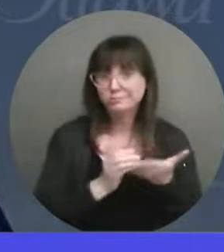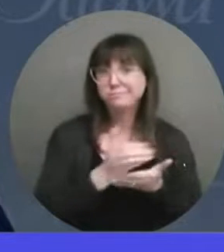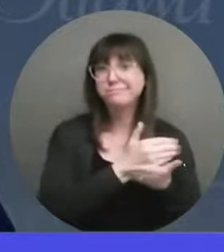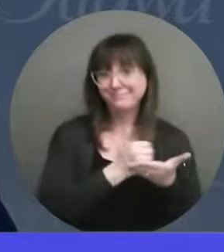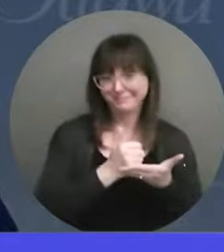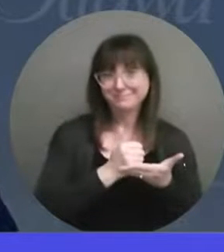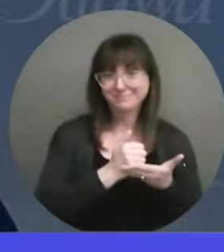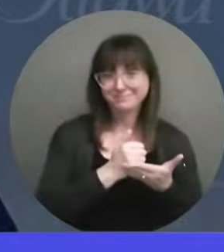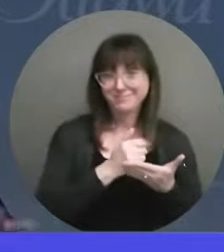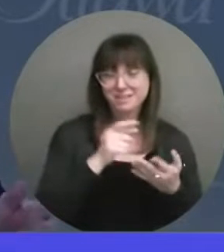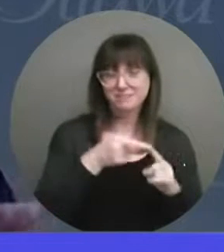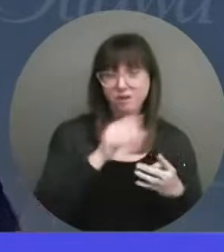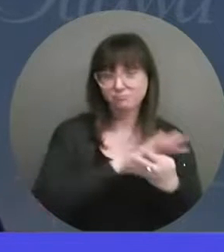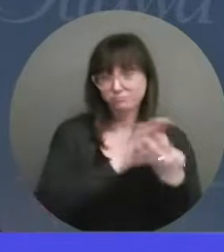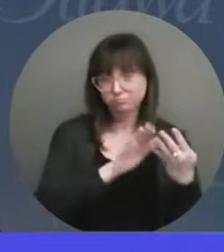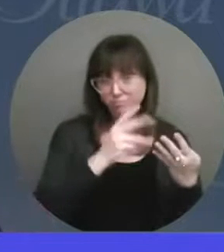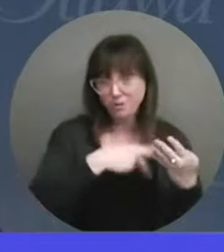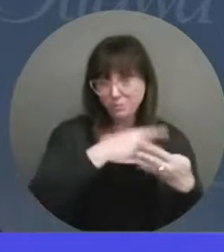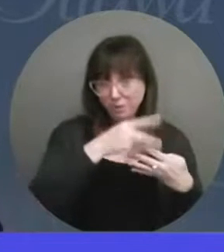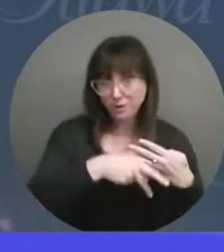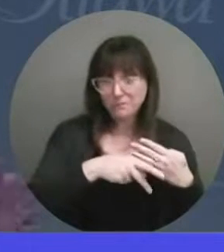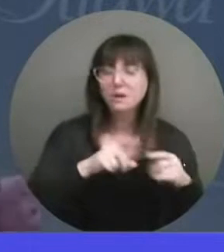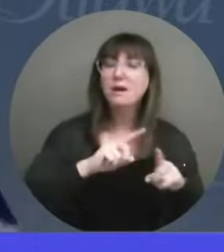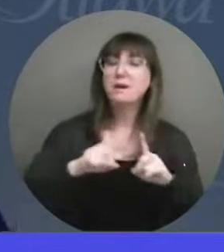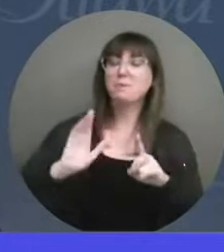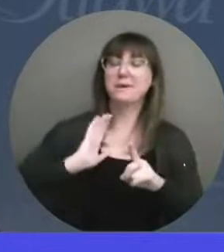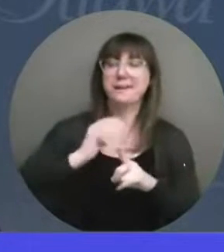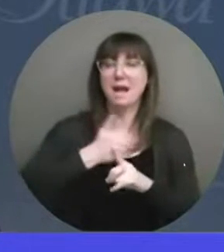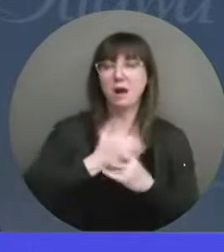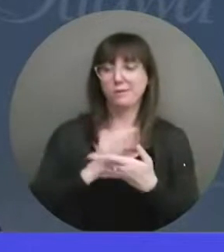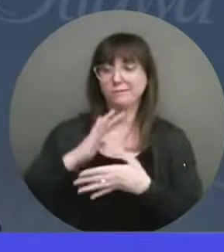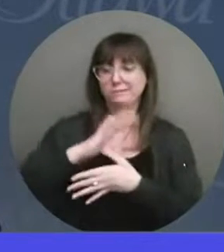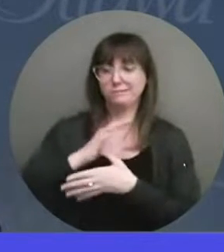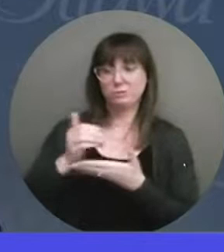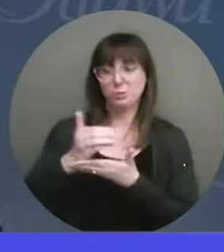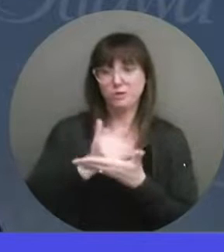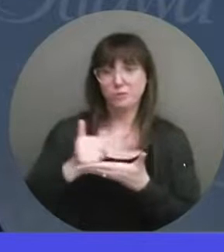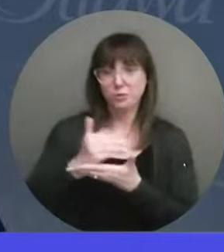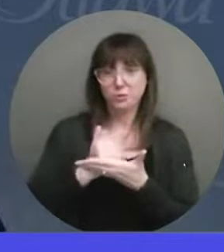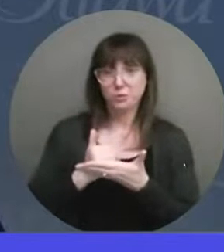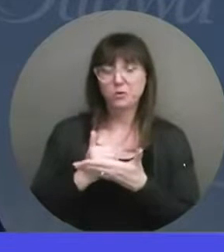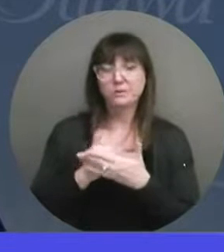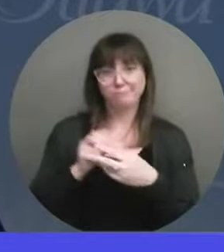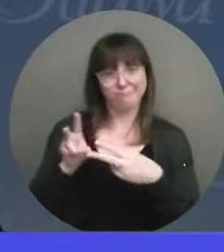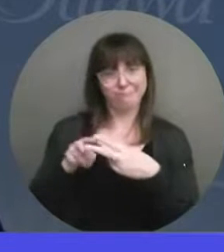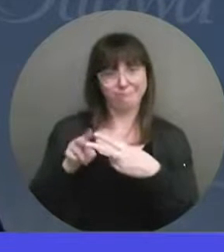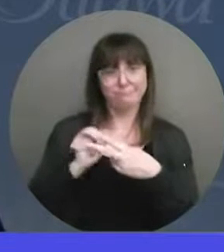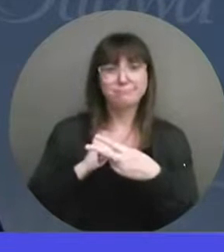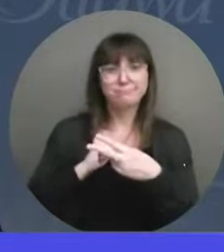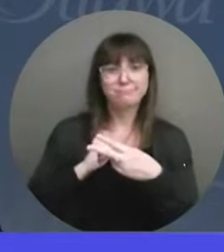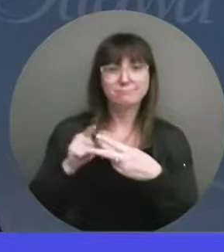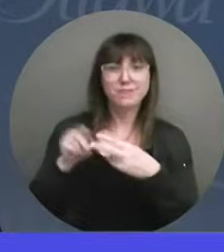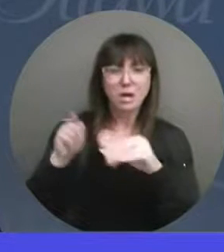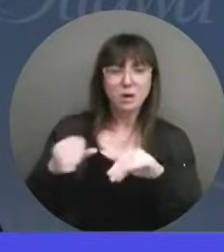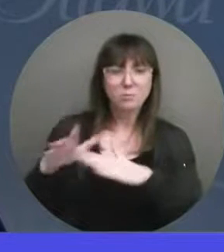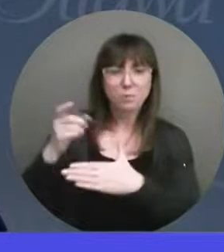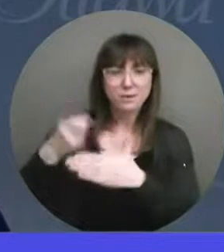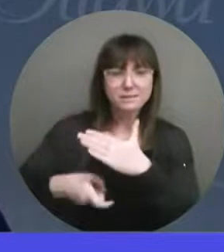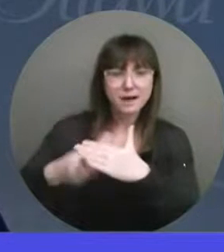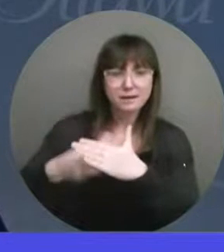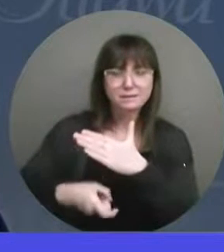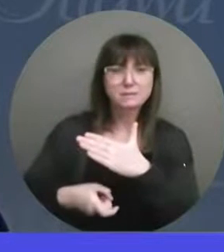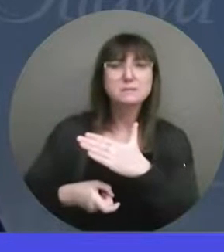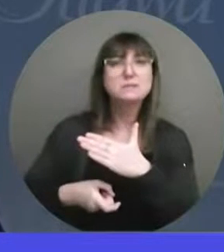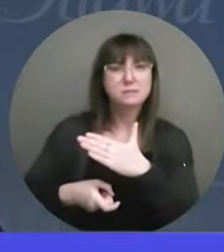But our primary revenue sources are, as I described, and the property tax is a